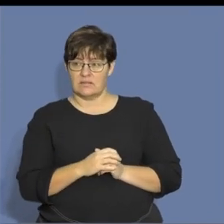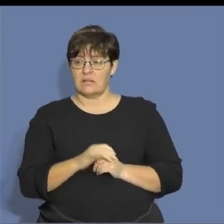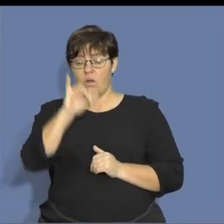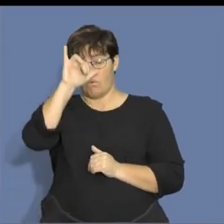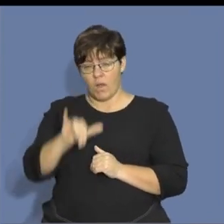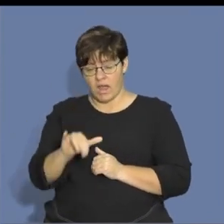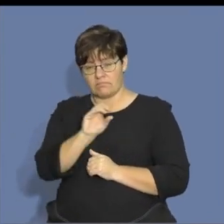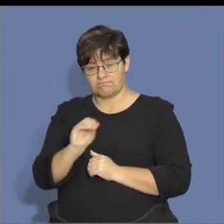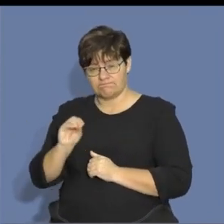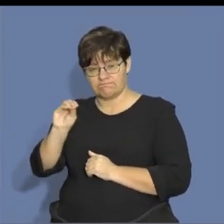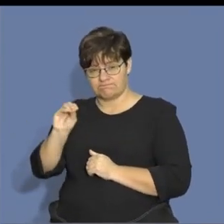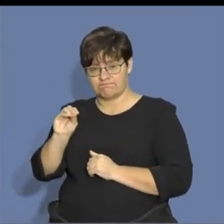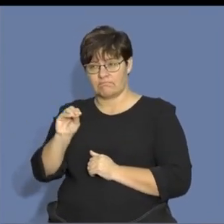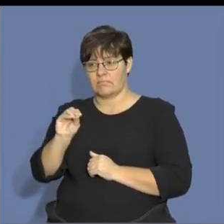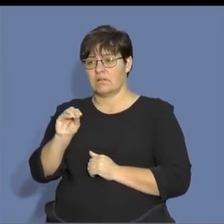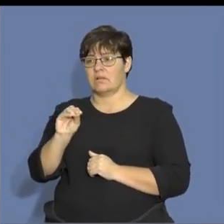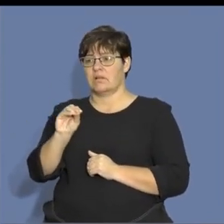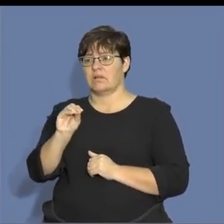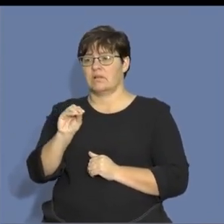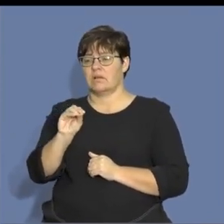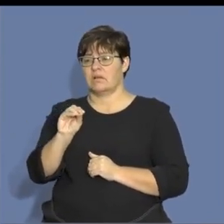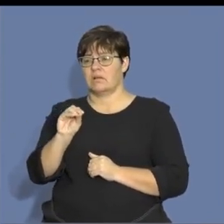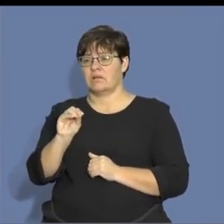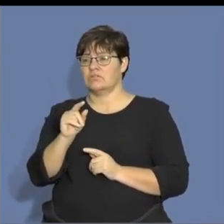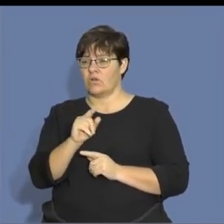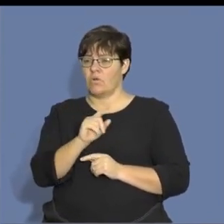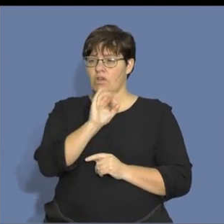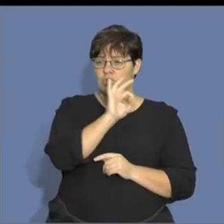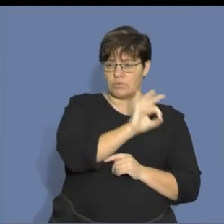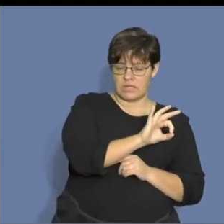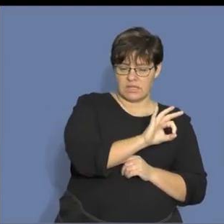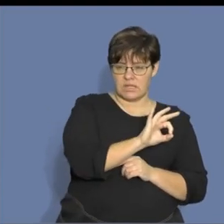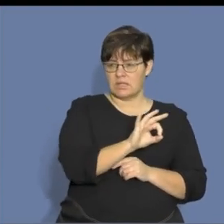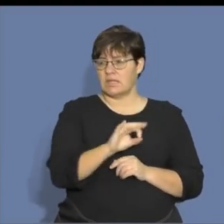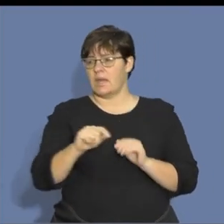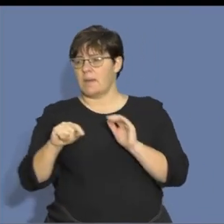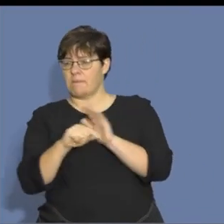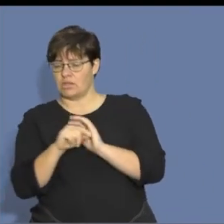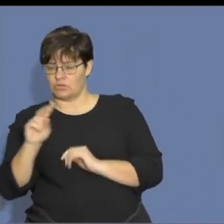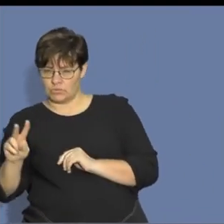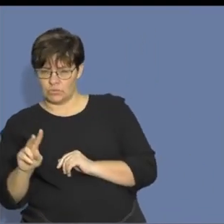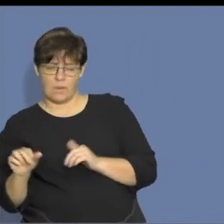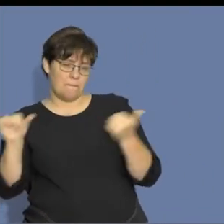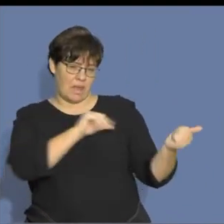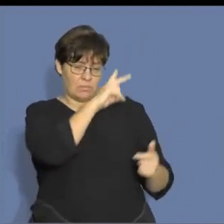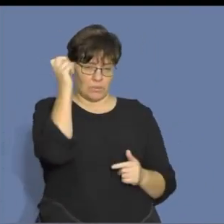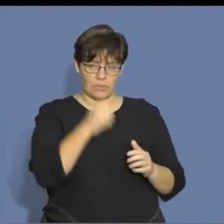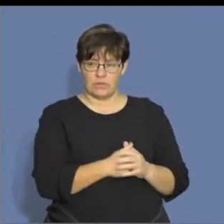y and I'm going to put it into y. And what do I get there? I get 3 and minus 2. Let's change back to the blue pen.